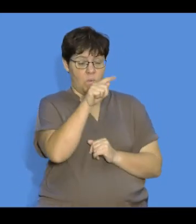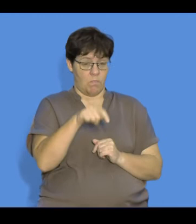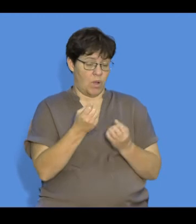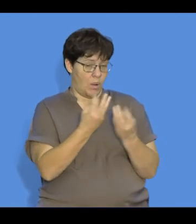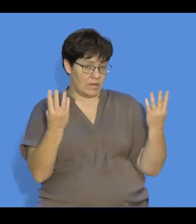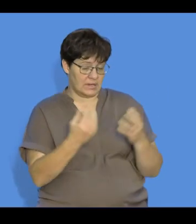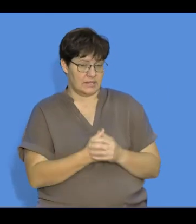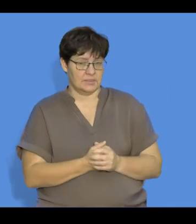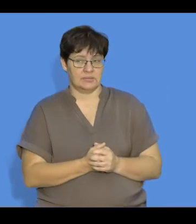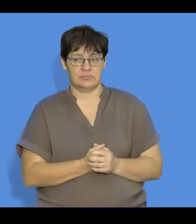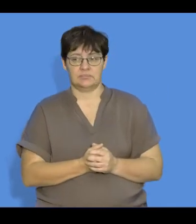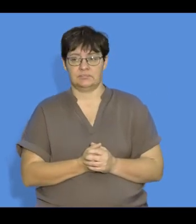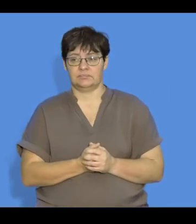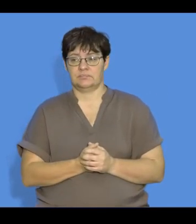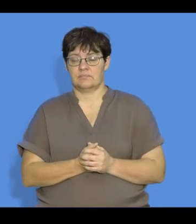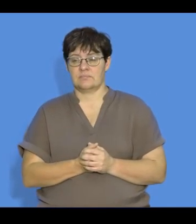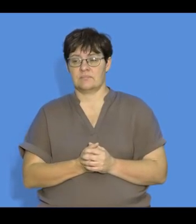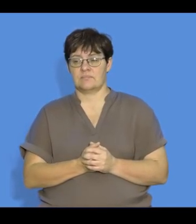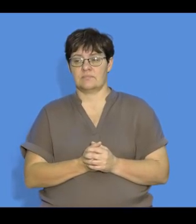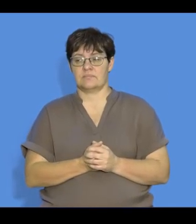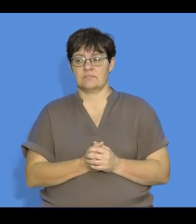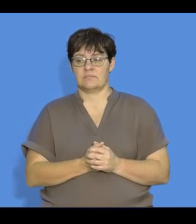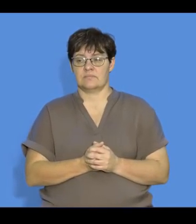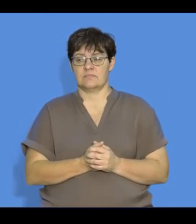quickly, it says here